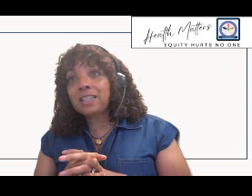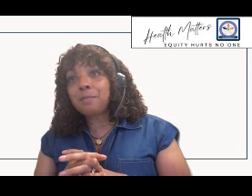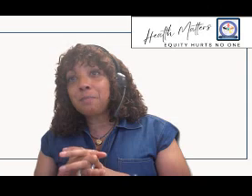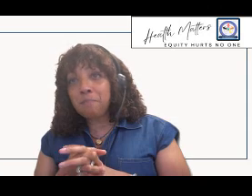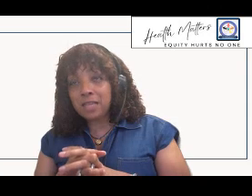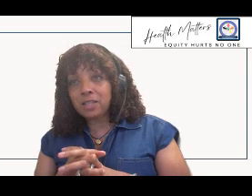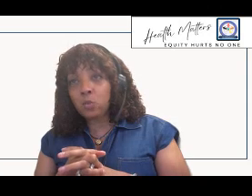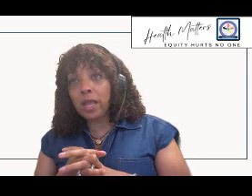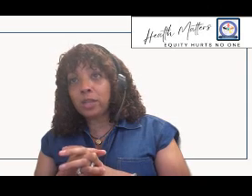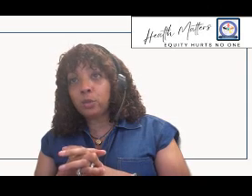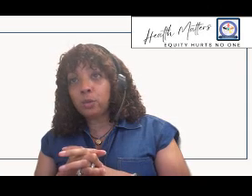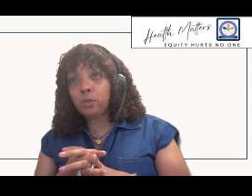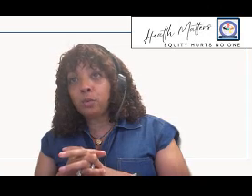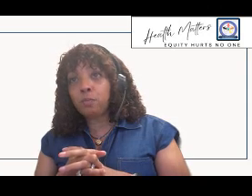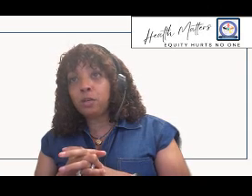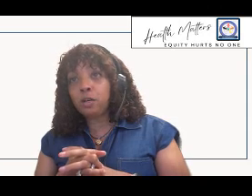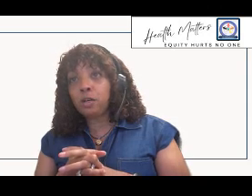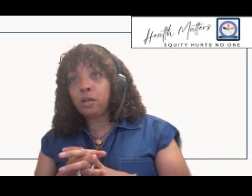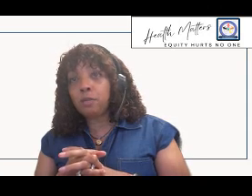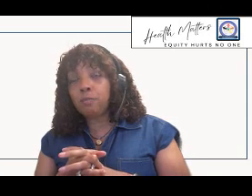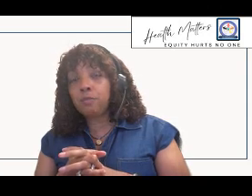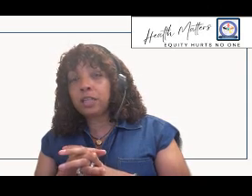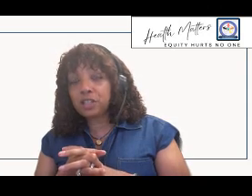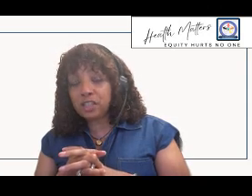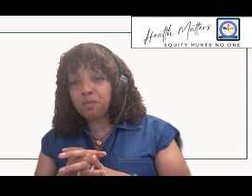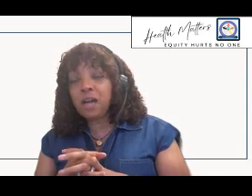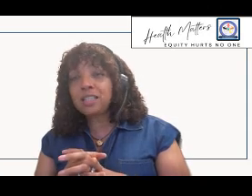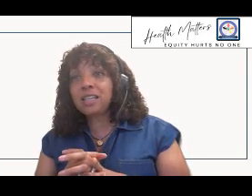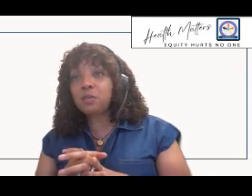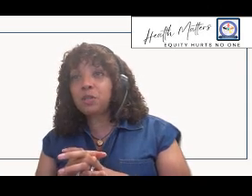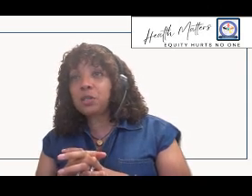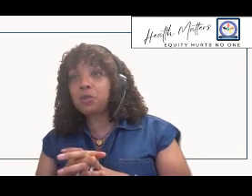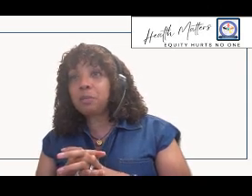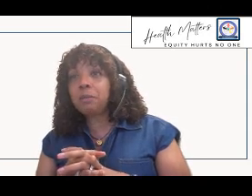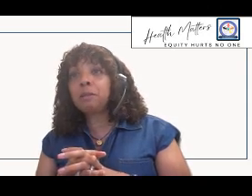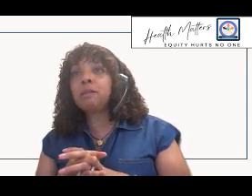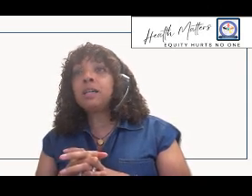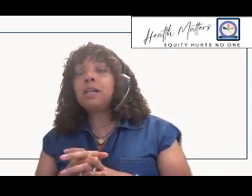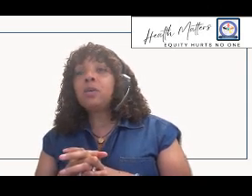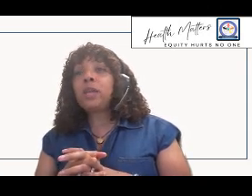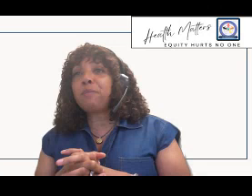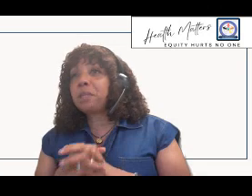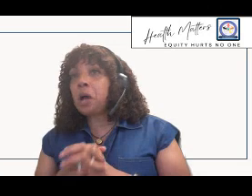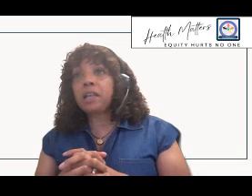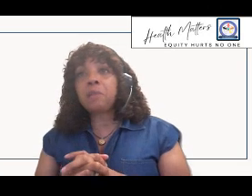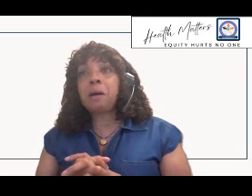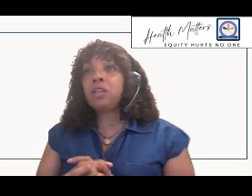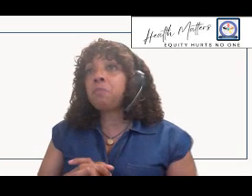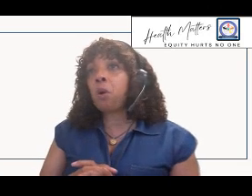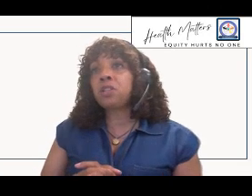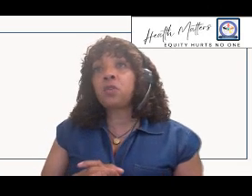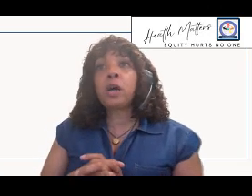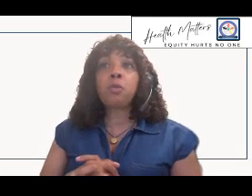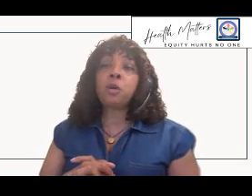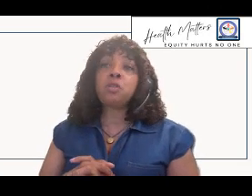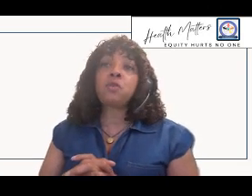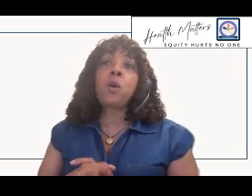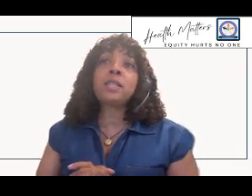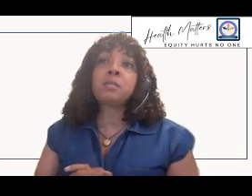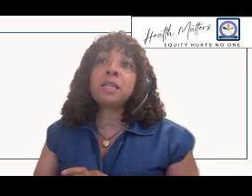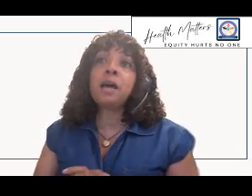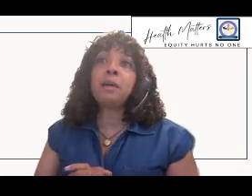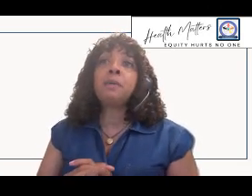did not make its way through the legislative process and result in a bill. We have been talking about the importance for health